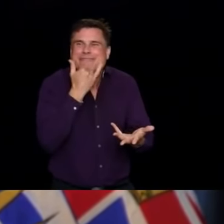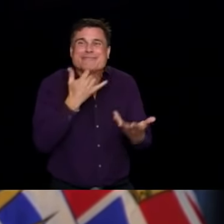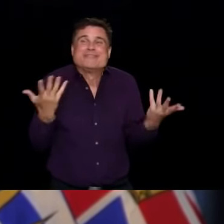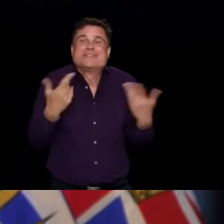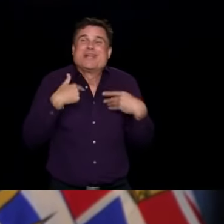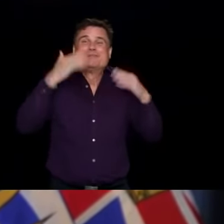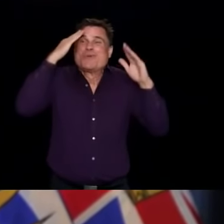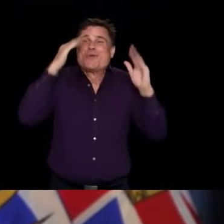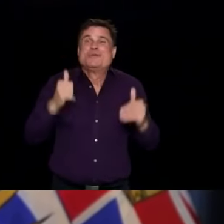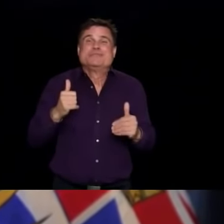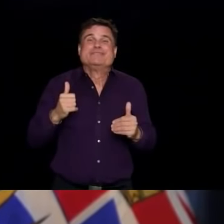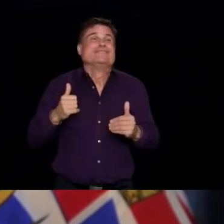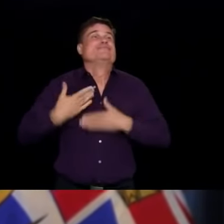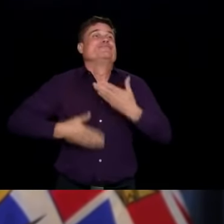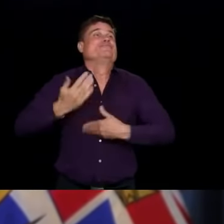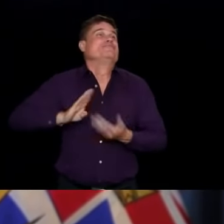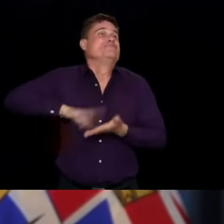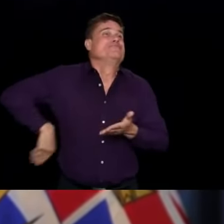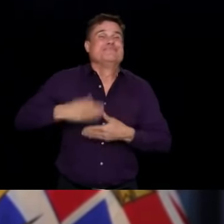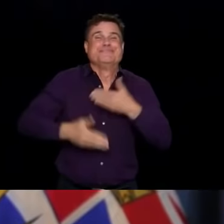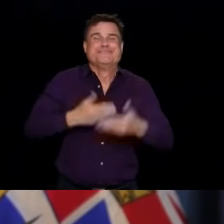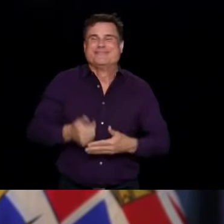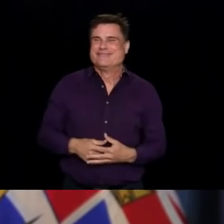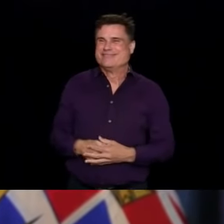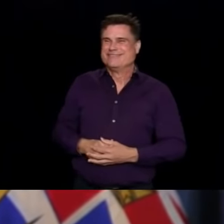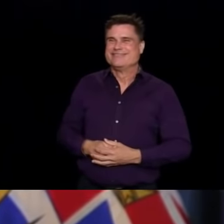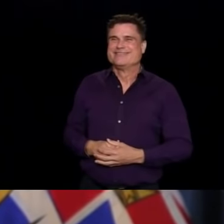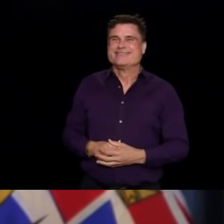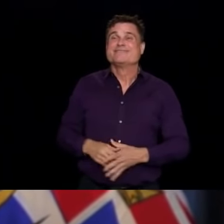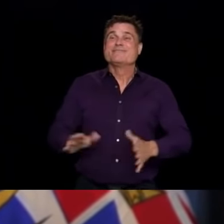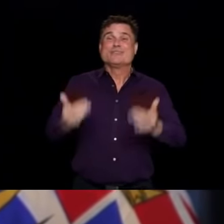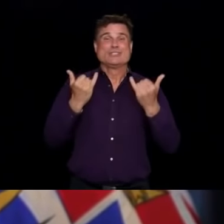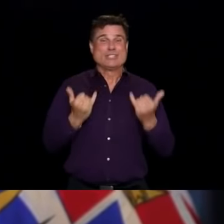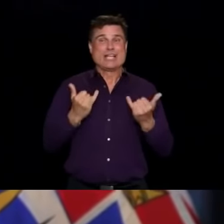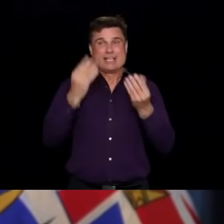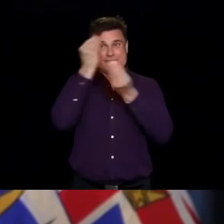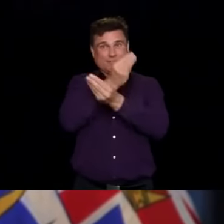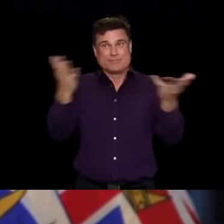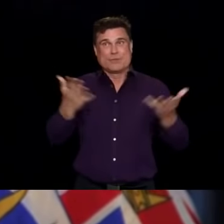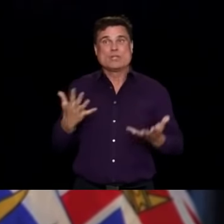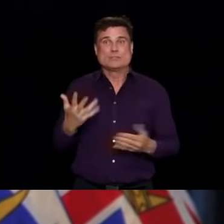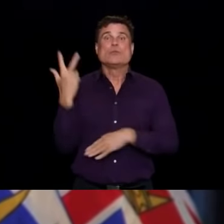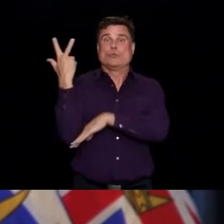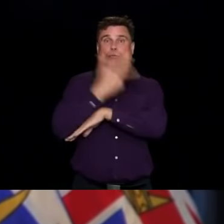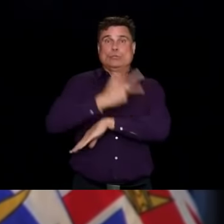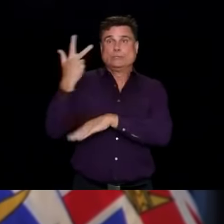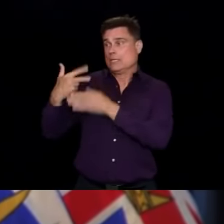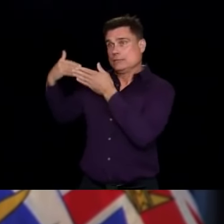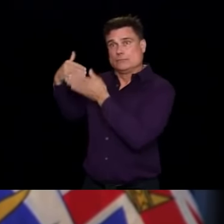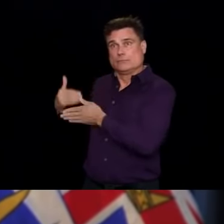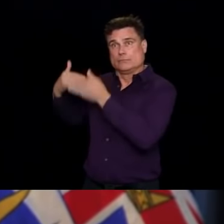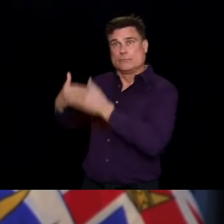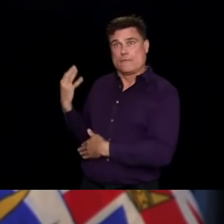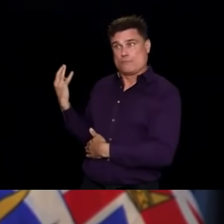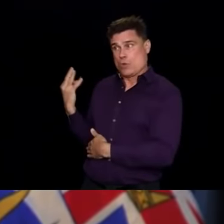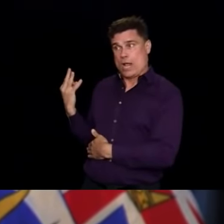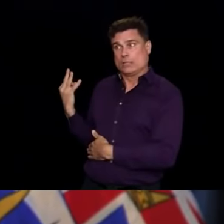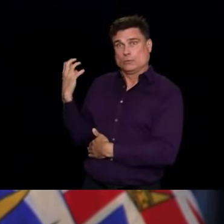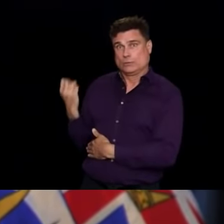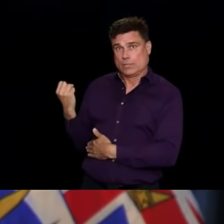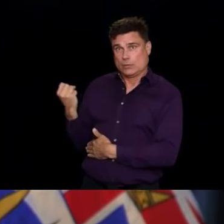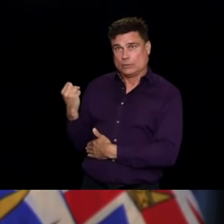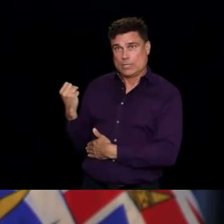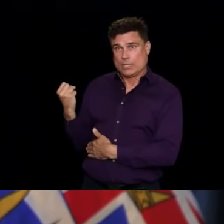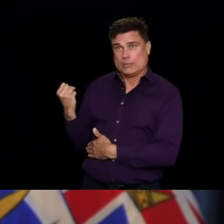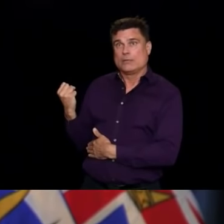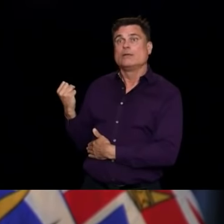I know. I was hoping. So we have three reporting periods for today's update. Friday to Saturday, we